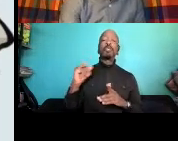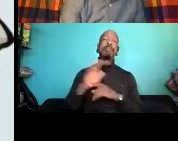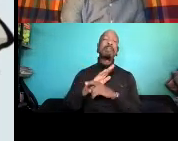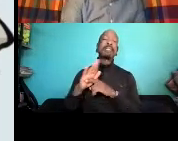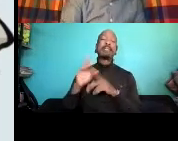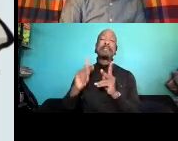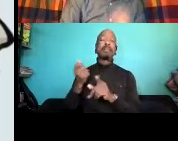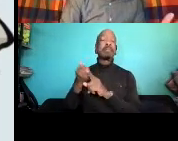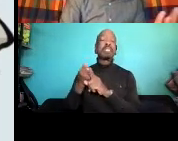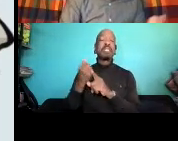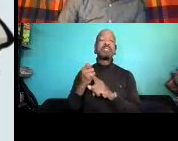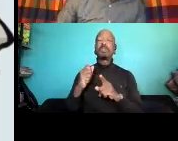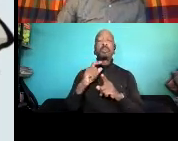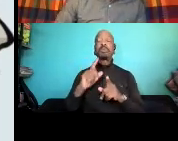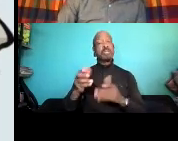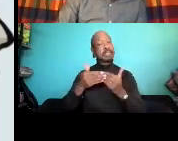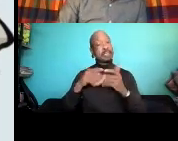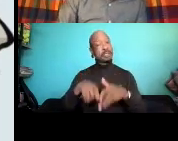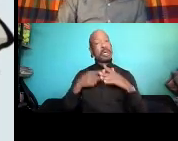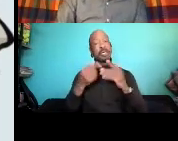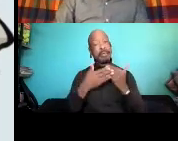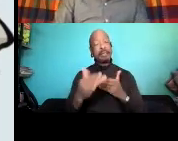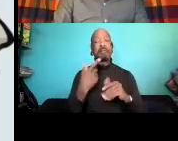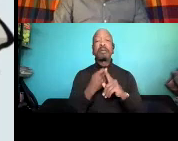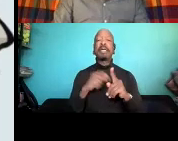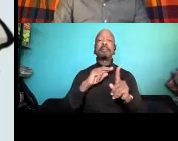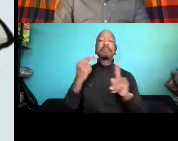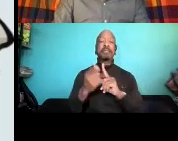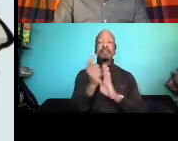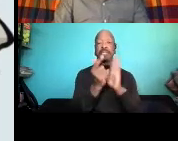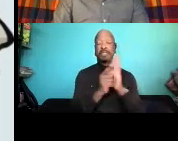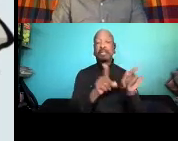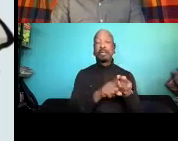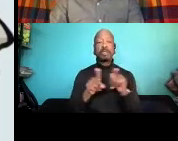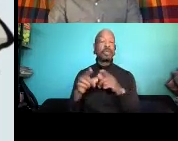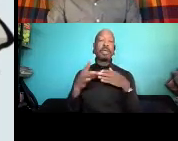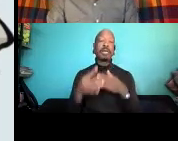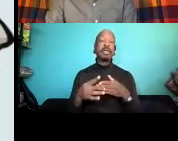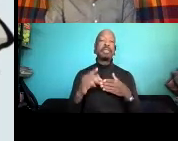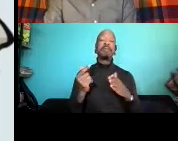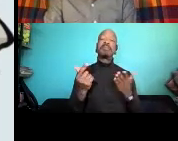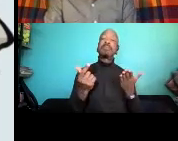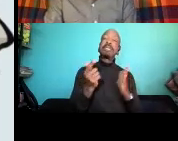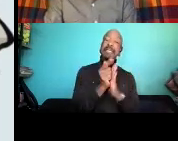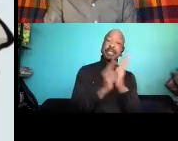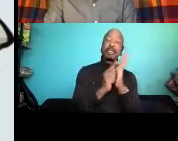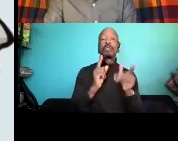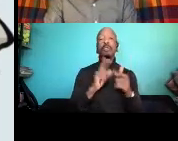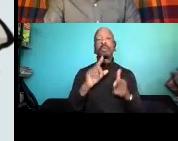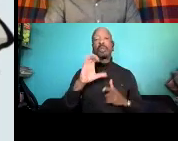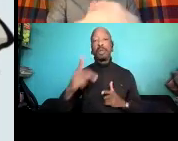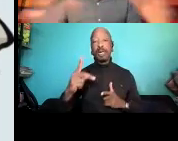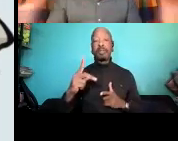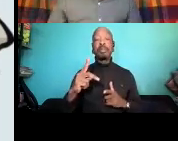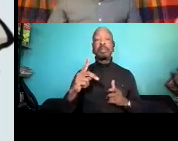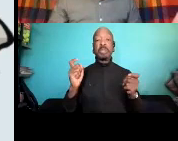worker cooperative from a legal perspective. We also have a legal guide to cooperative conversions, and you'll